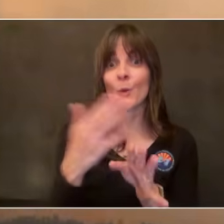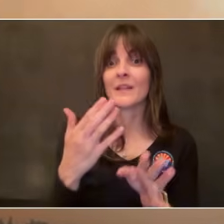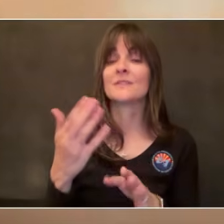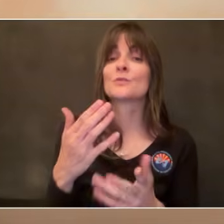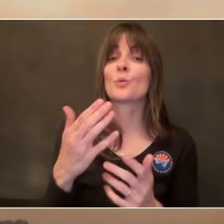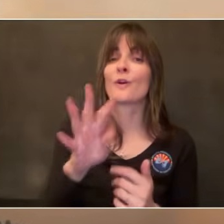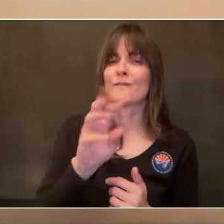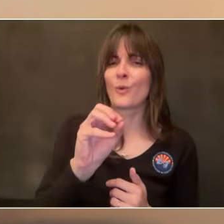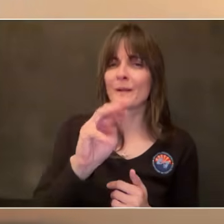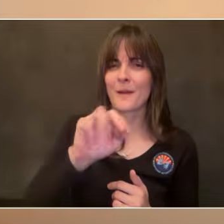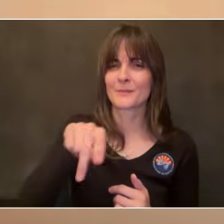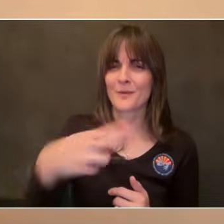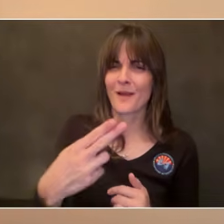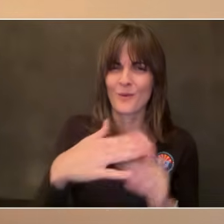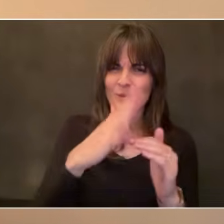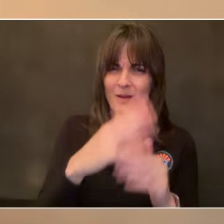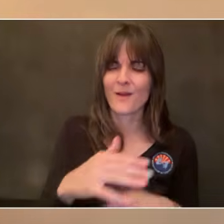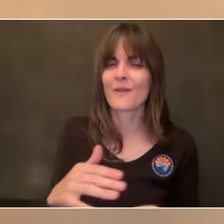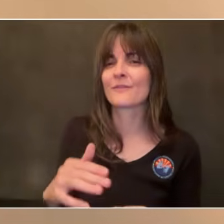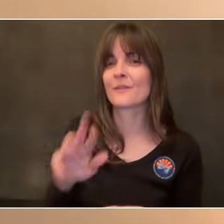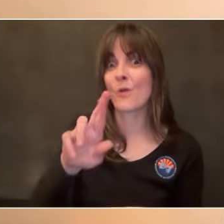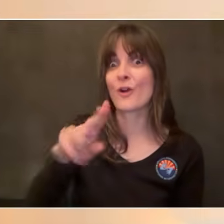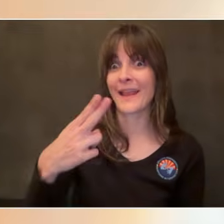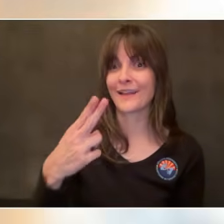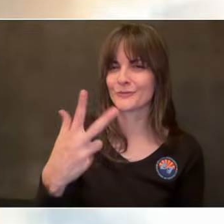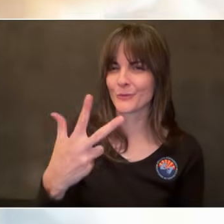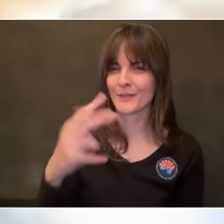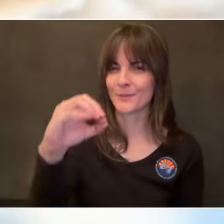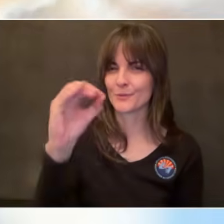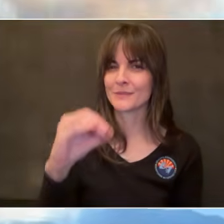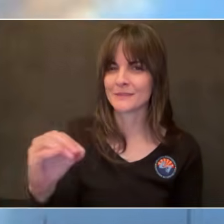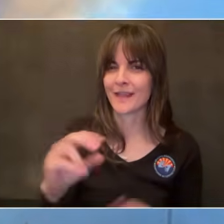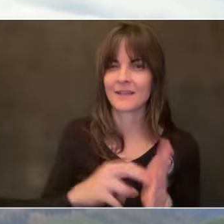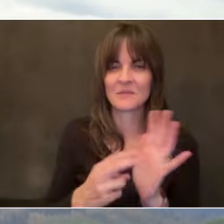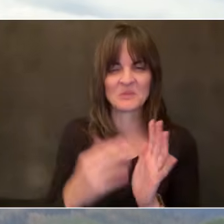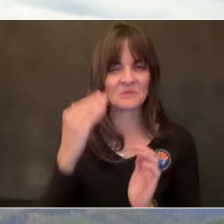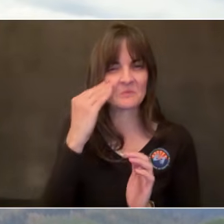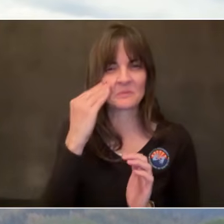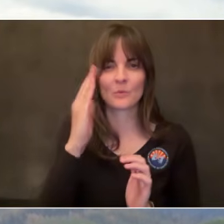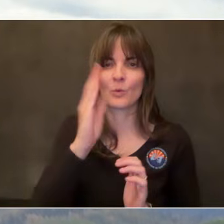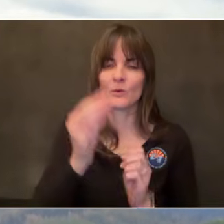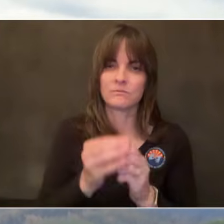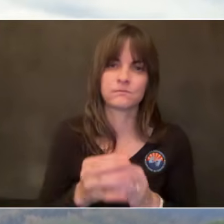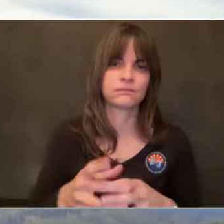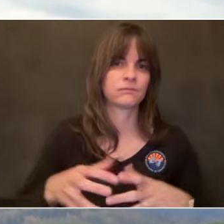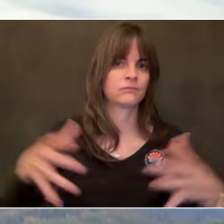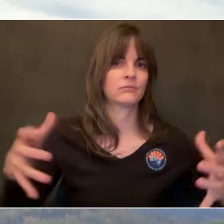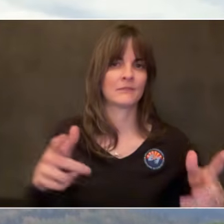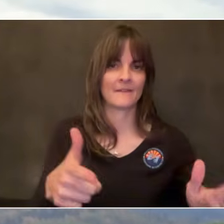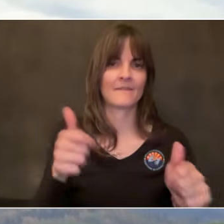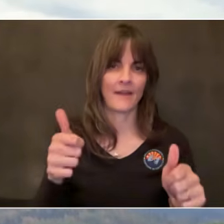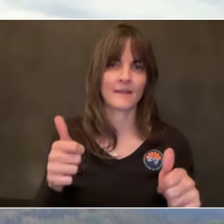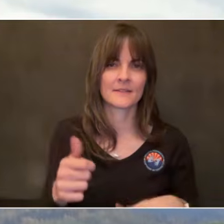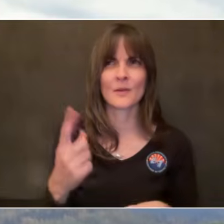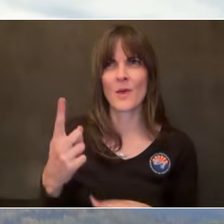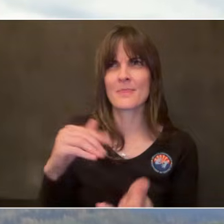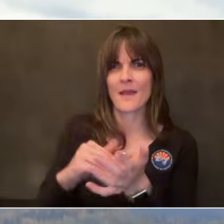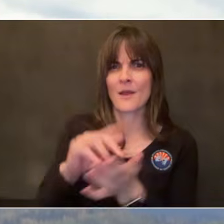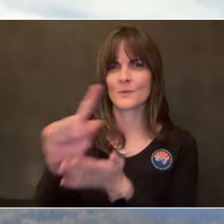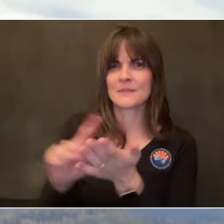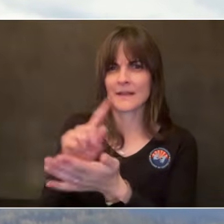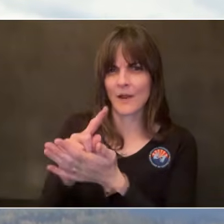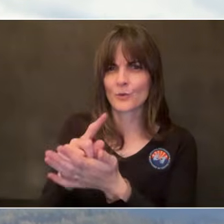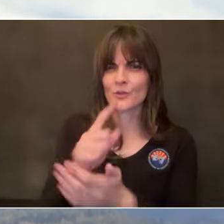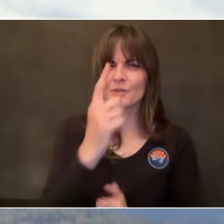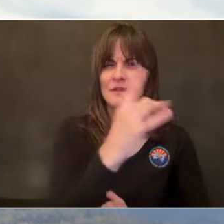RH below 3%. So we knew we were going to have significant fire growth. I believe the 1,000 hours, the